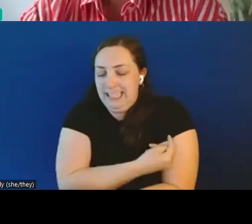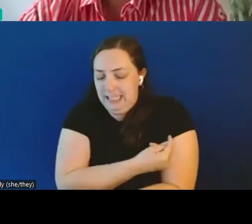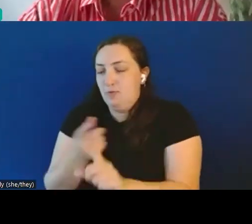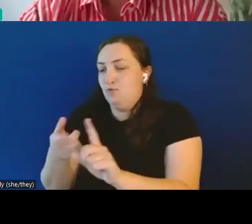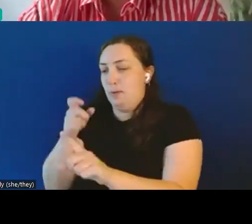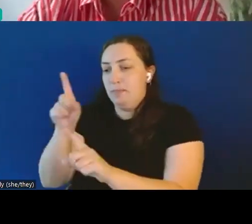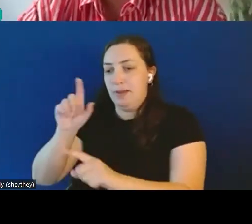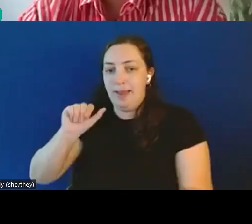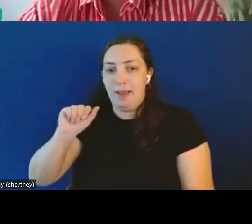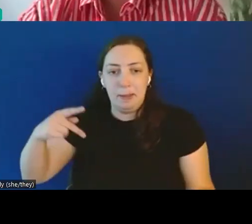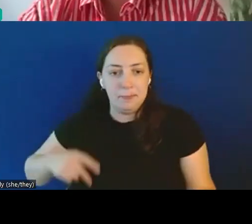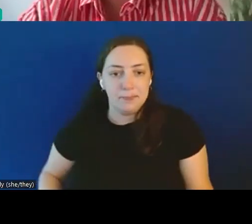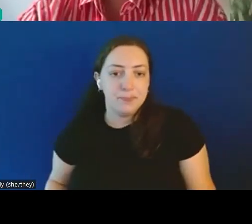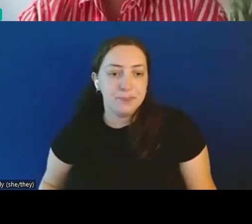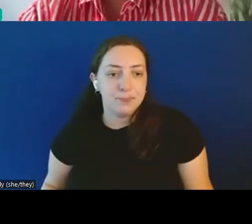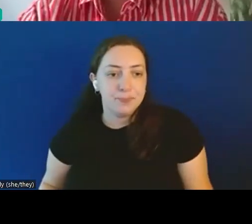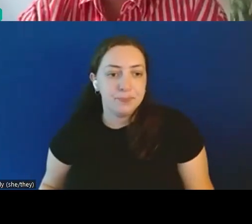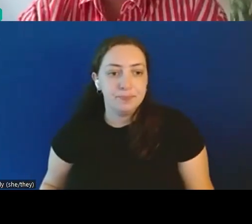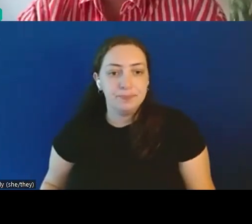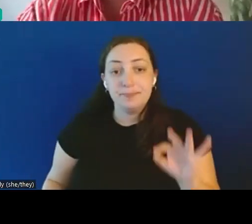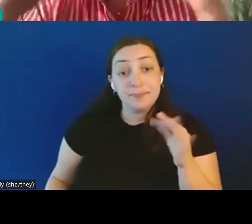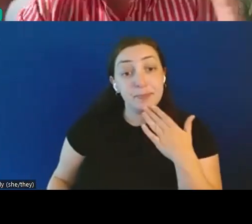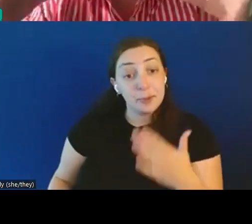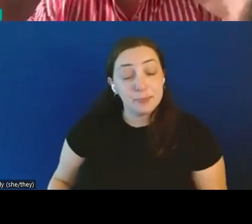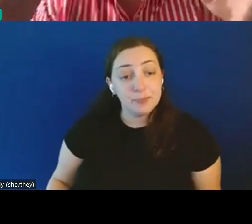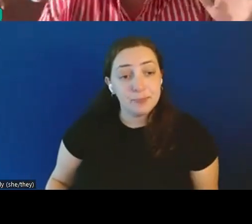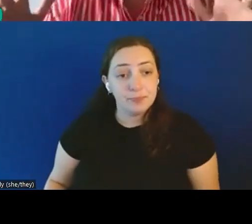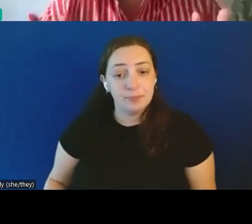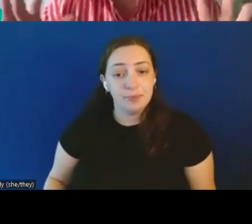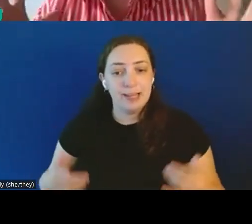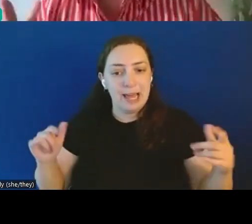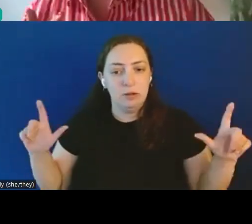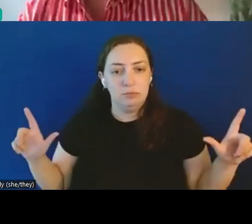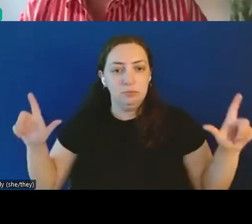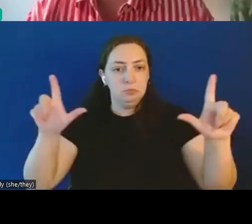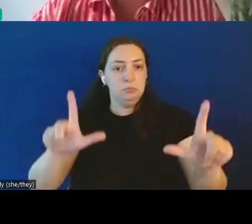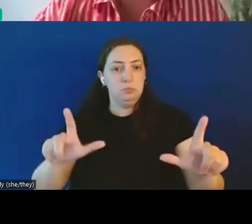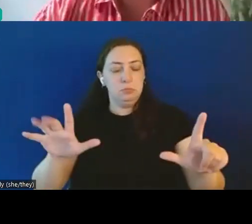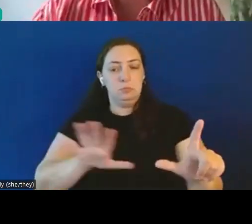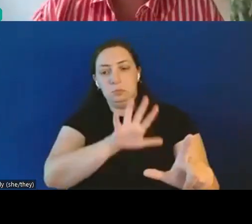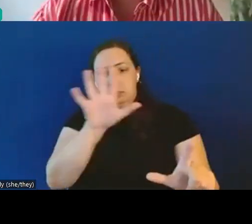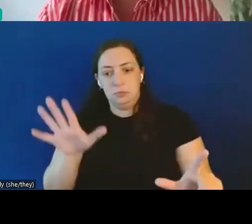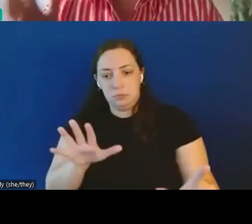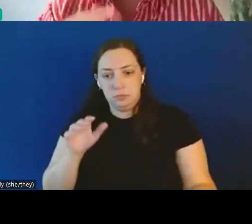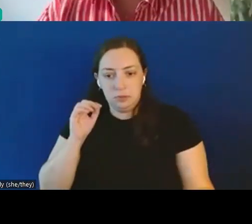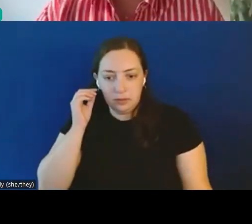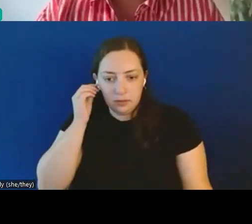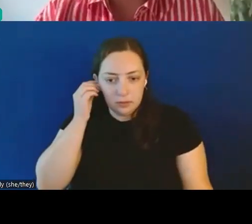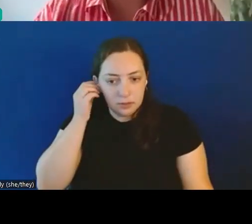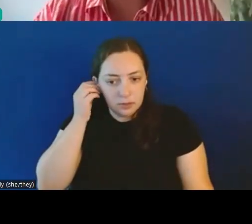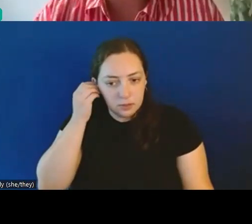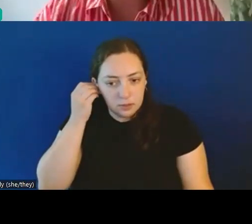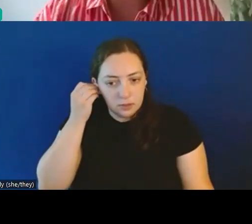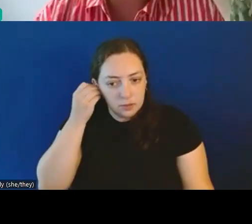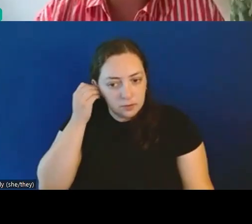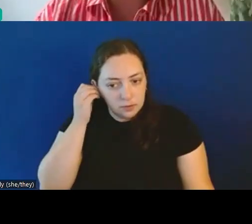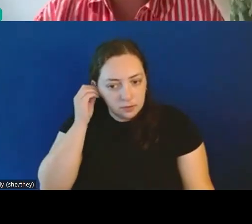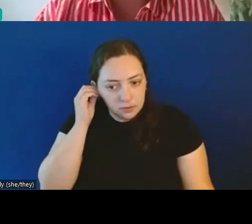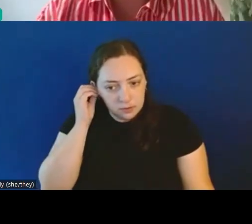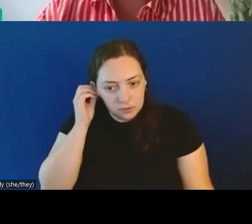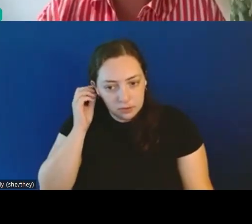Great. Thank you. Zooming out a bit, this is one question we received ahead of